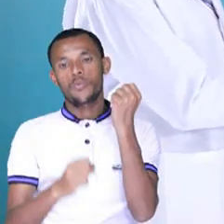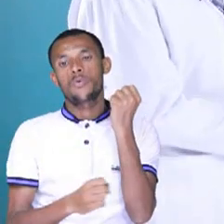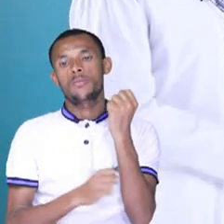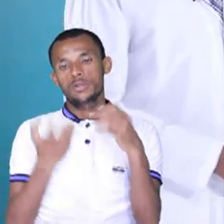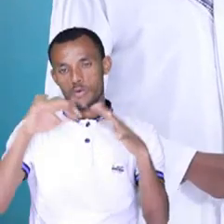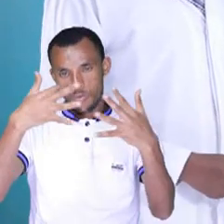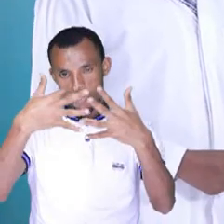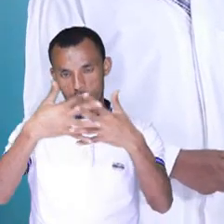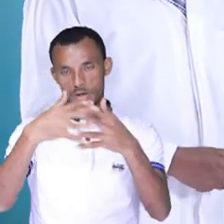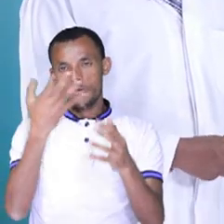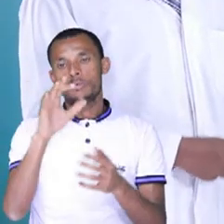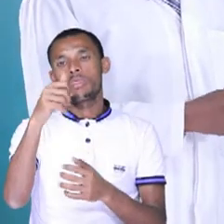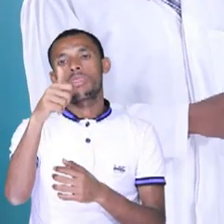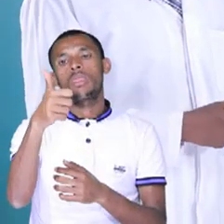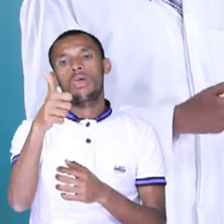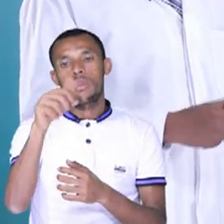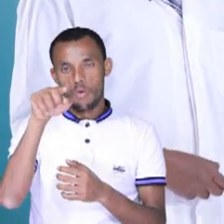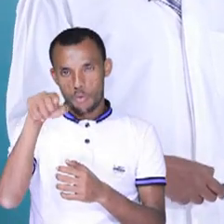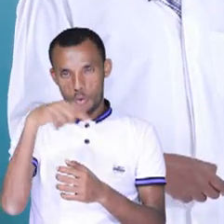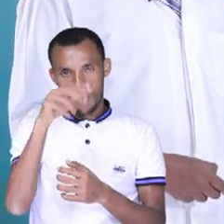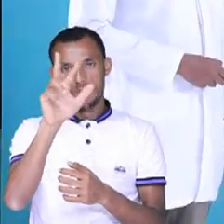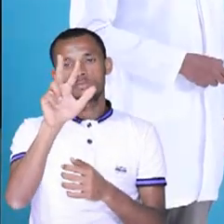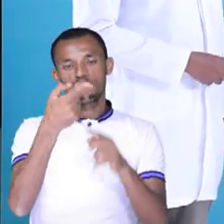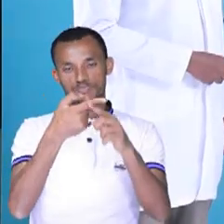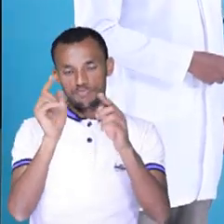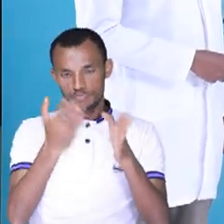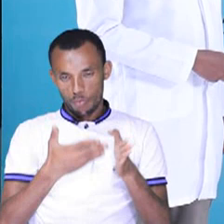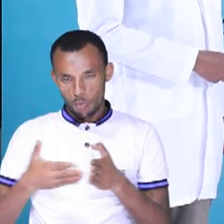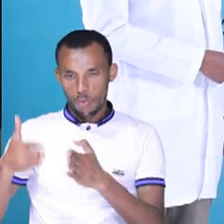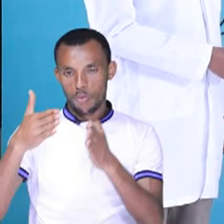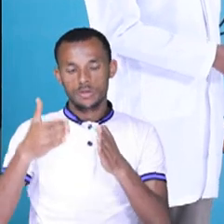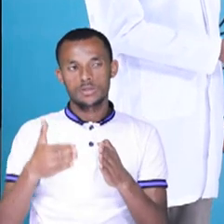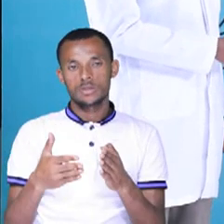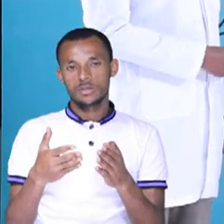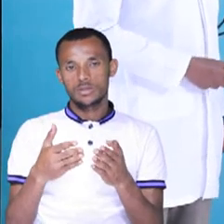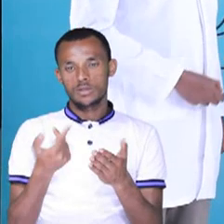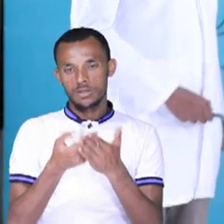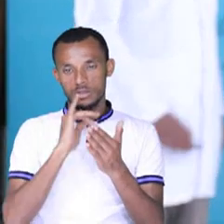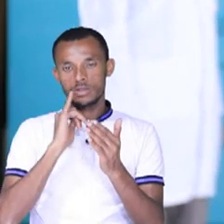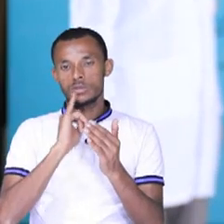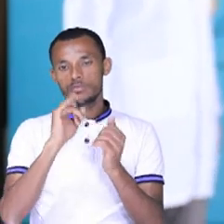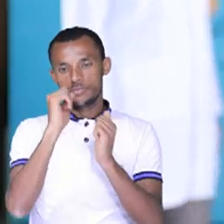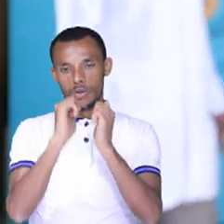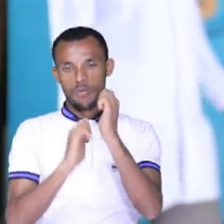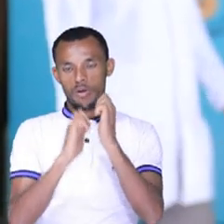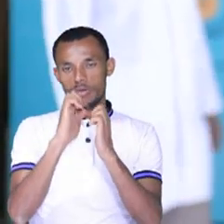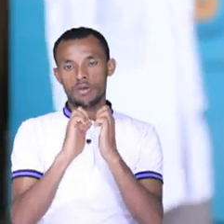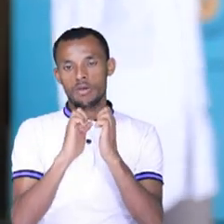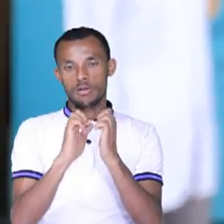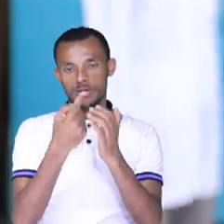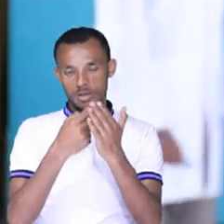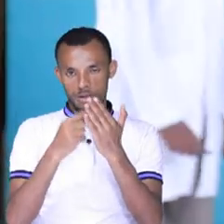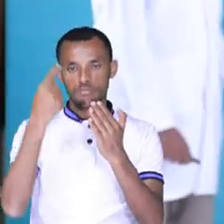in the combination of 10,3 different ways. When this one is evaluated by using